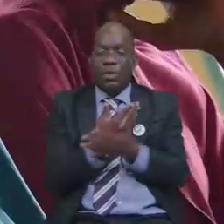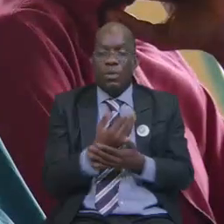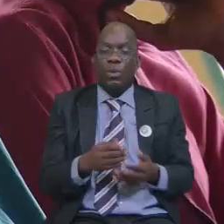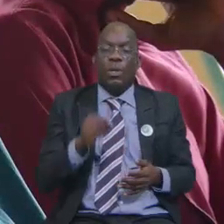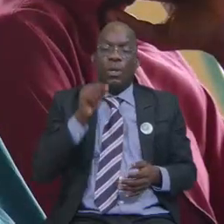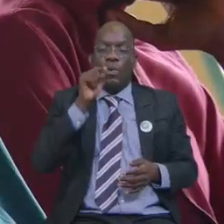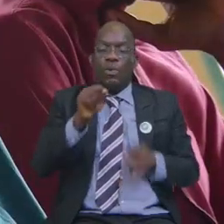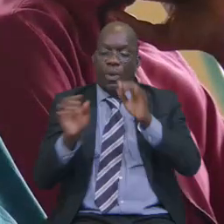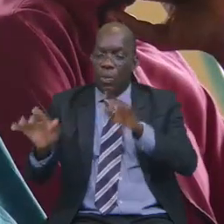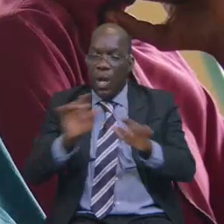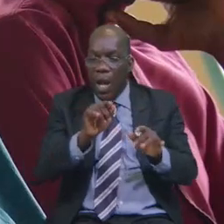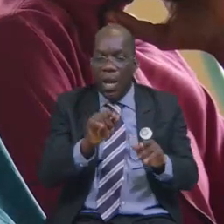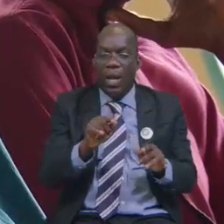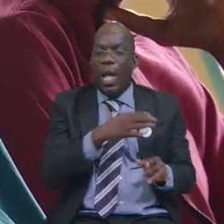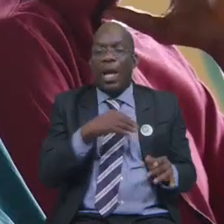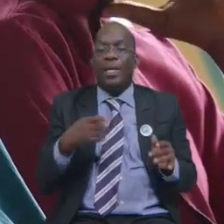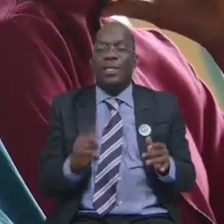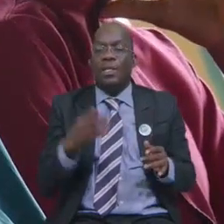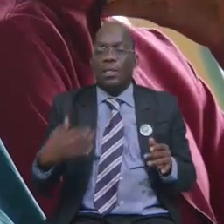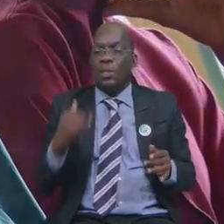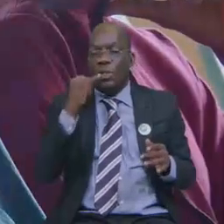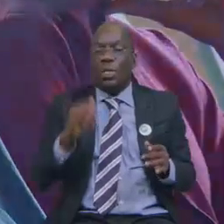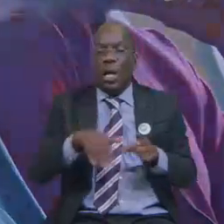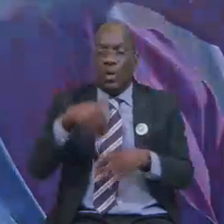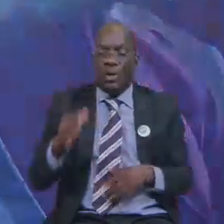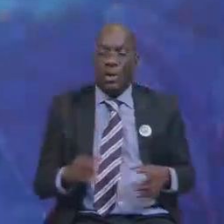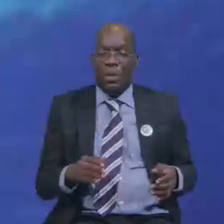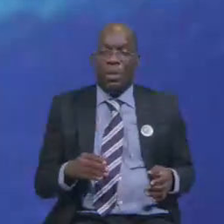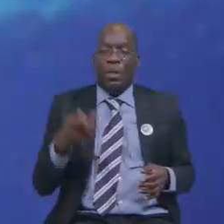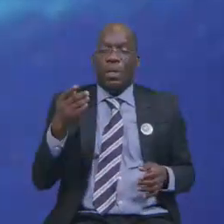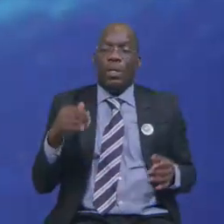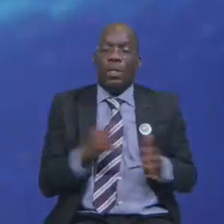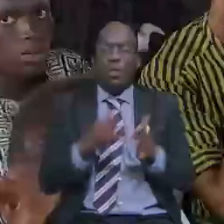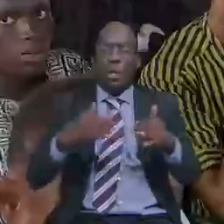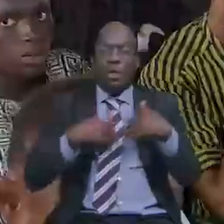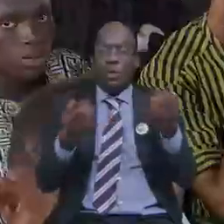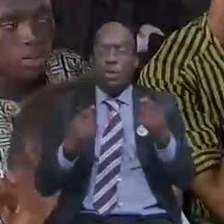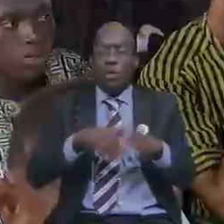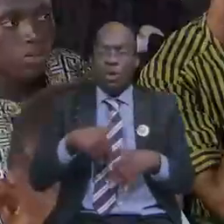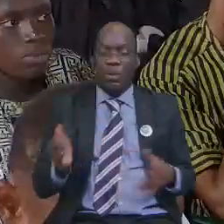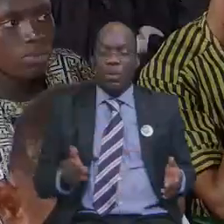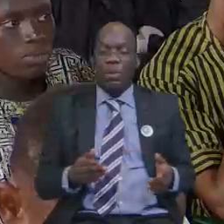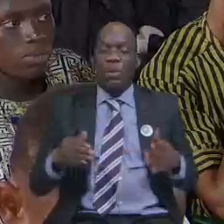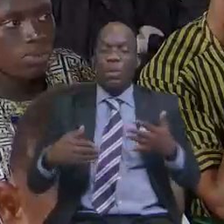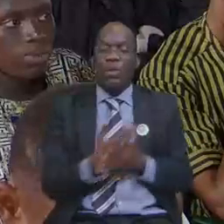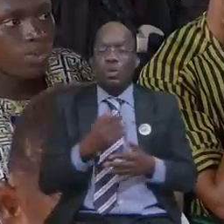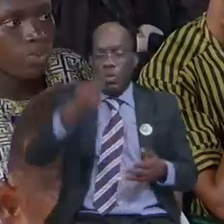As you come there, the thing has come out. I said it has come out. A new